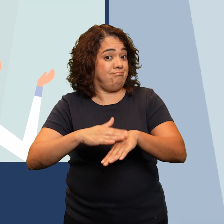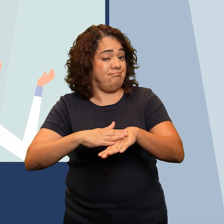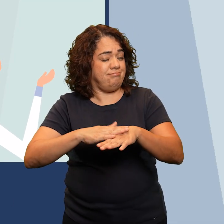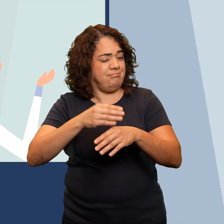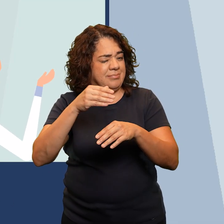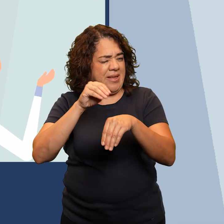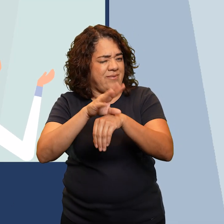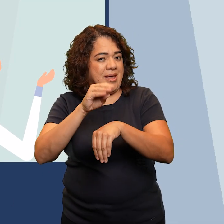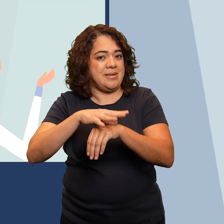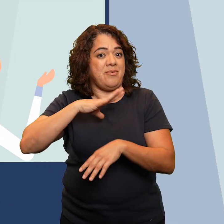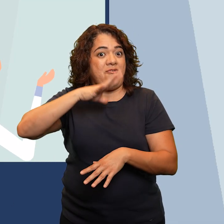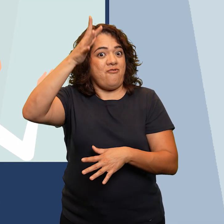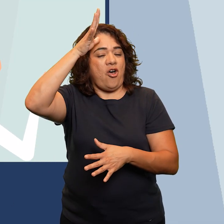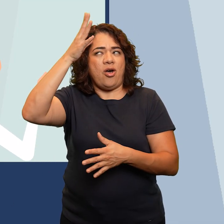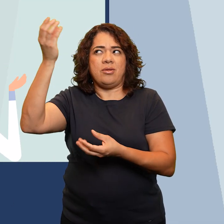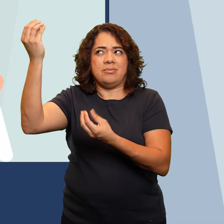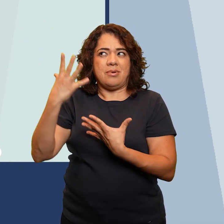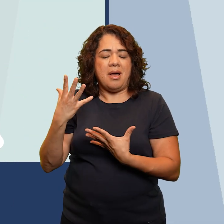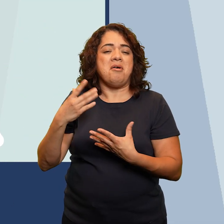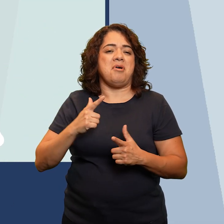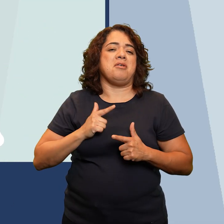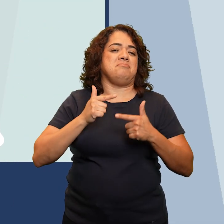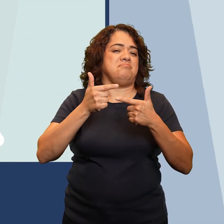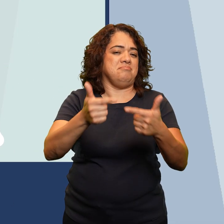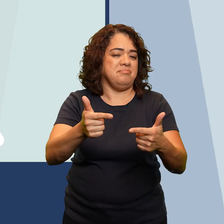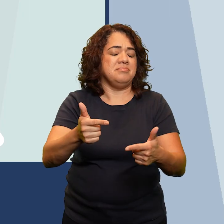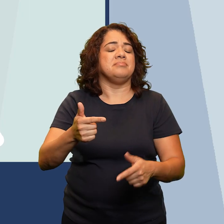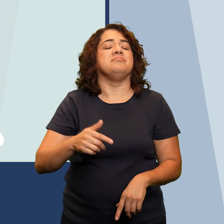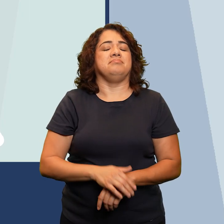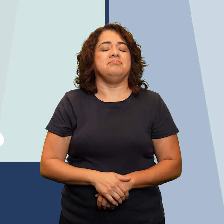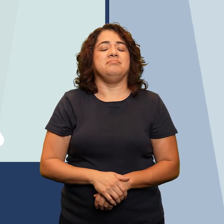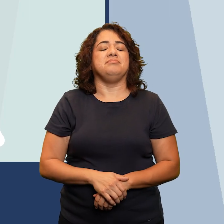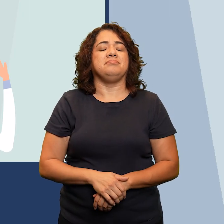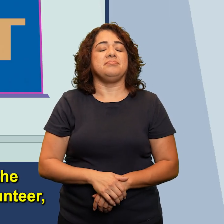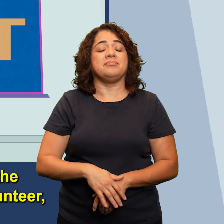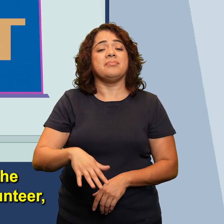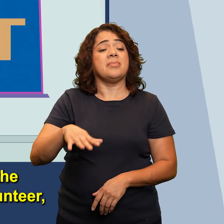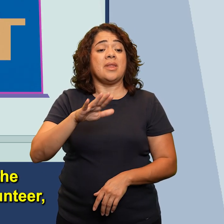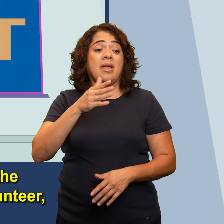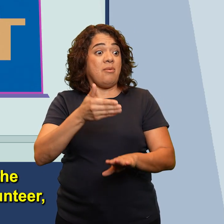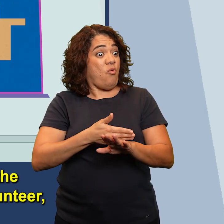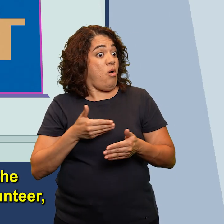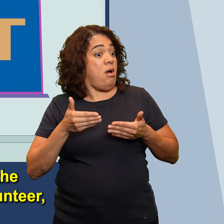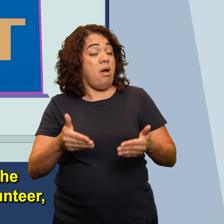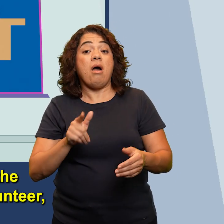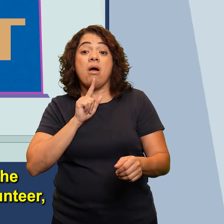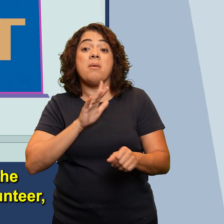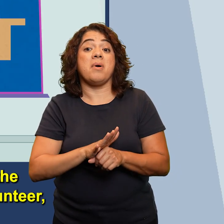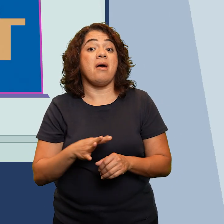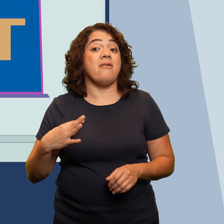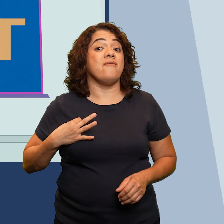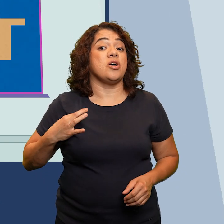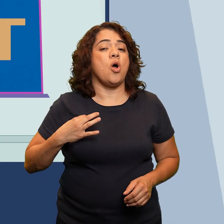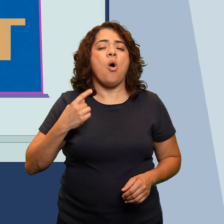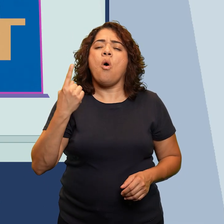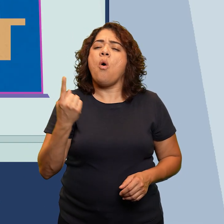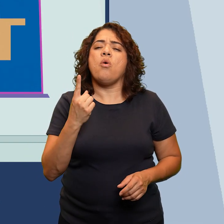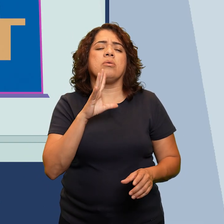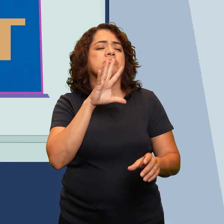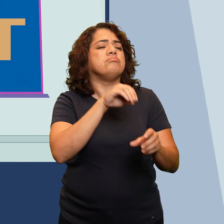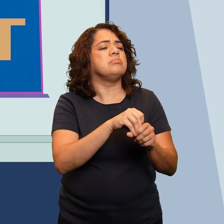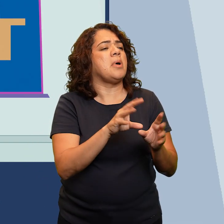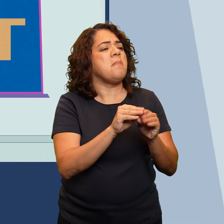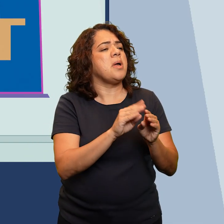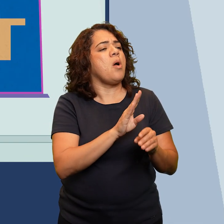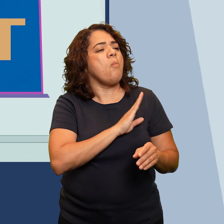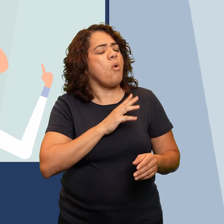however, I will leave you with this piece of advice my own father told me when I was only a lad. Before making the commitment to volunteer, you should attend a few